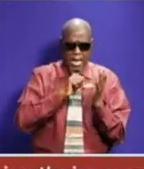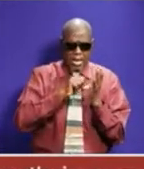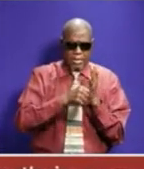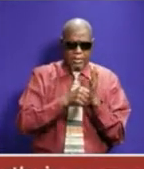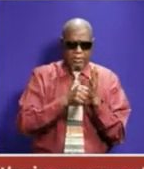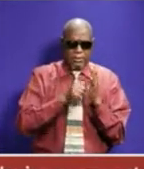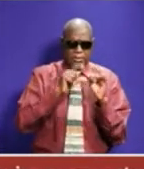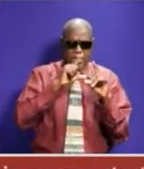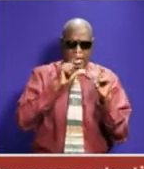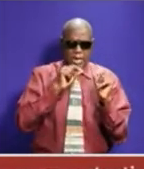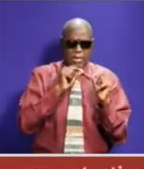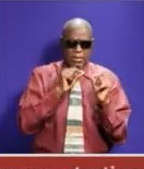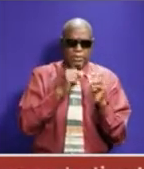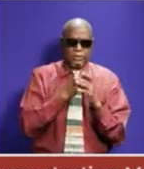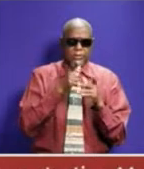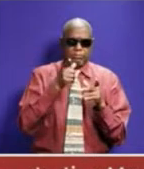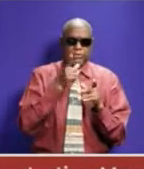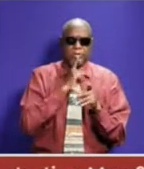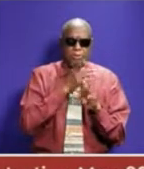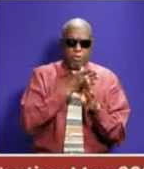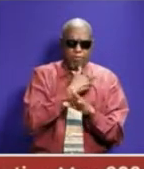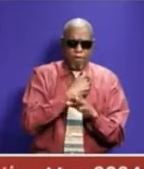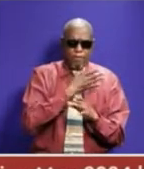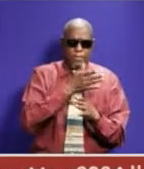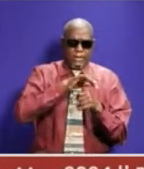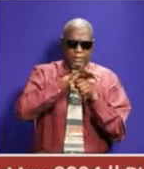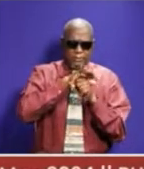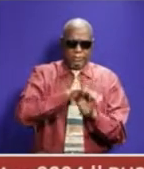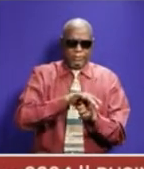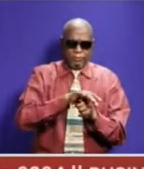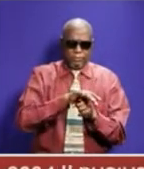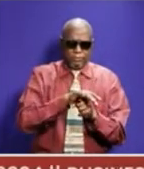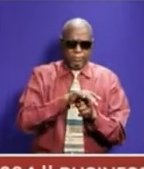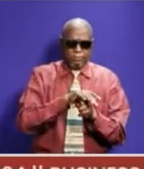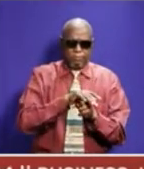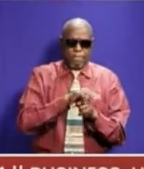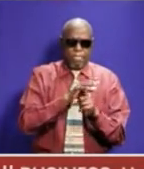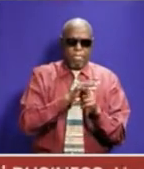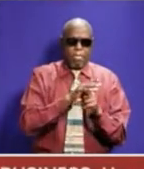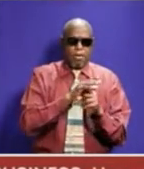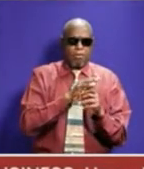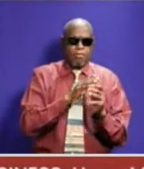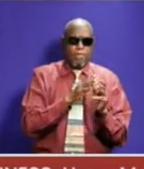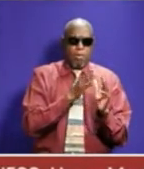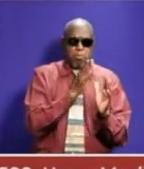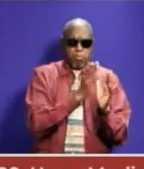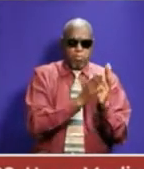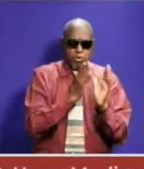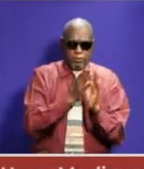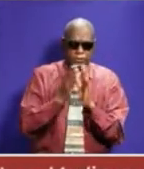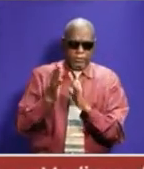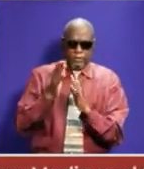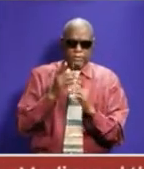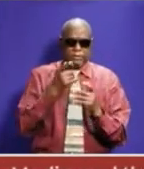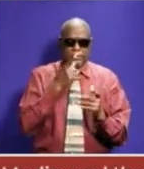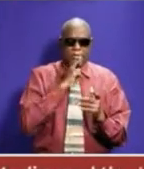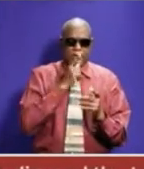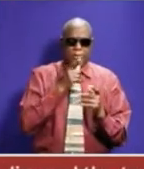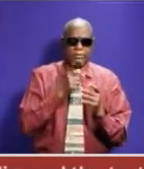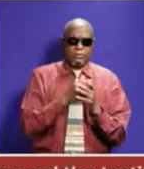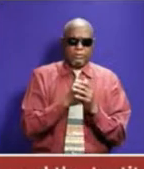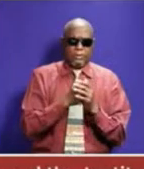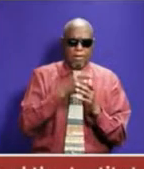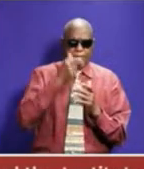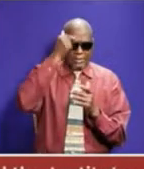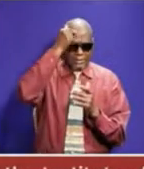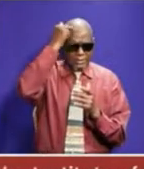which he described as discriminatory. The process involves the applicants who are not considered indigenous communities being